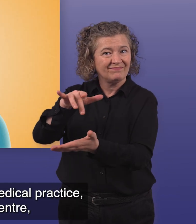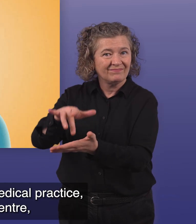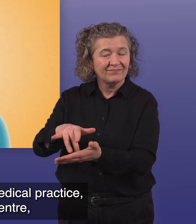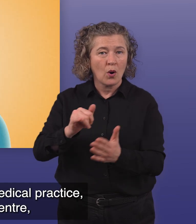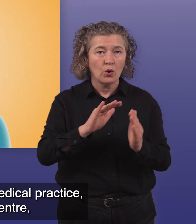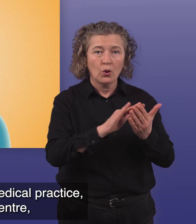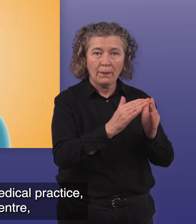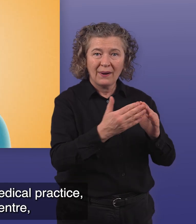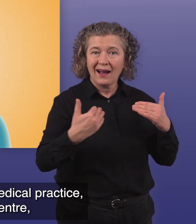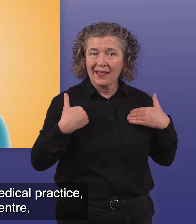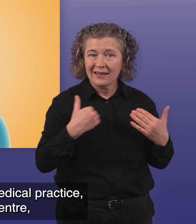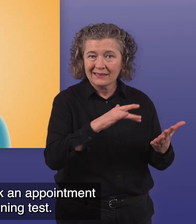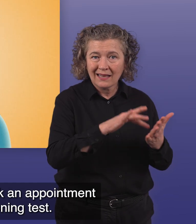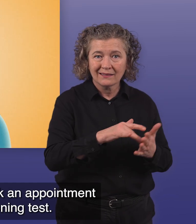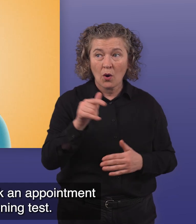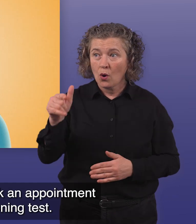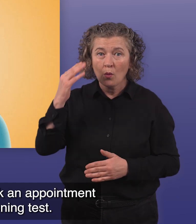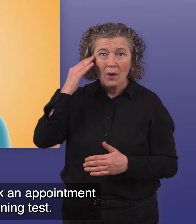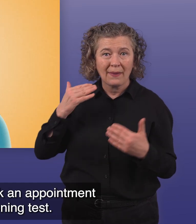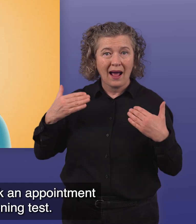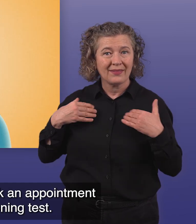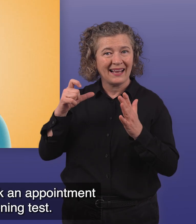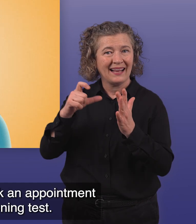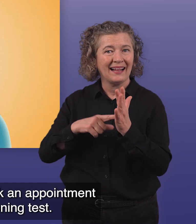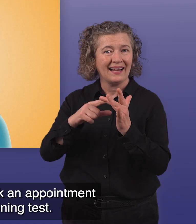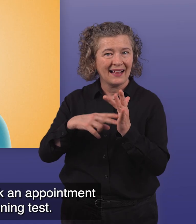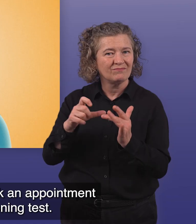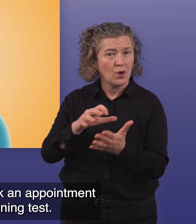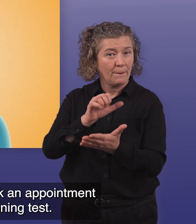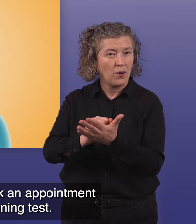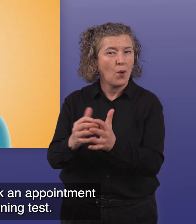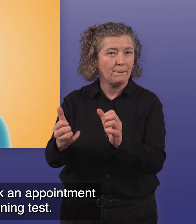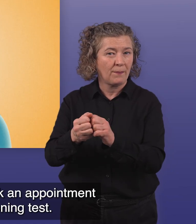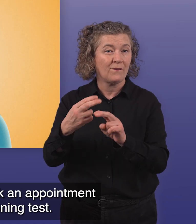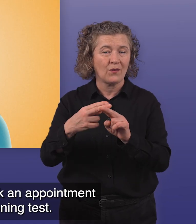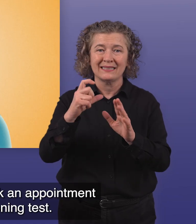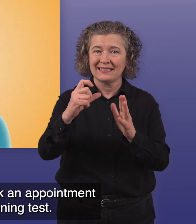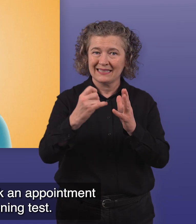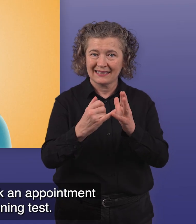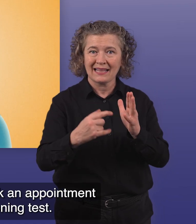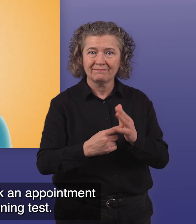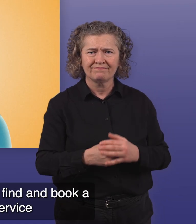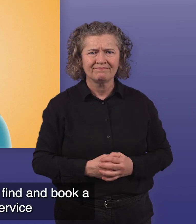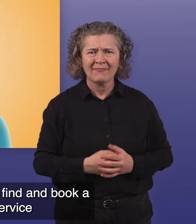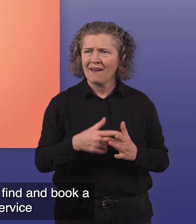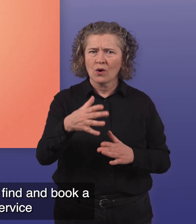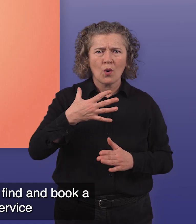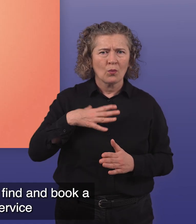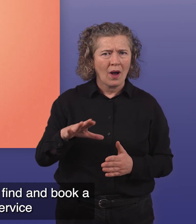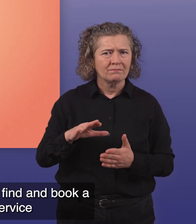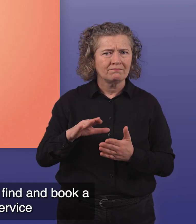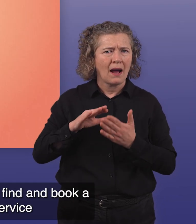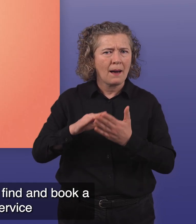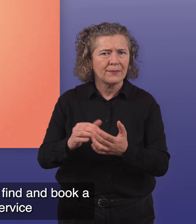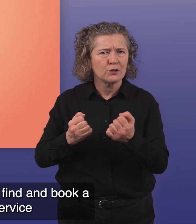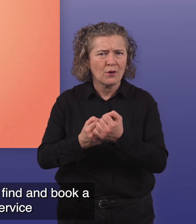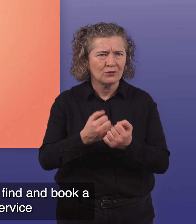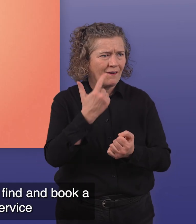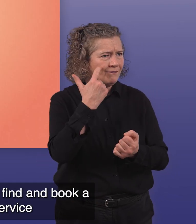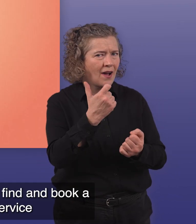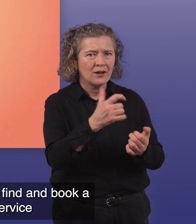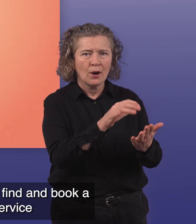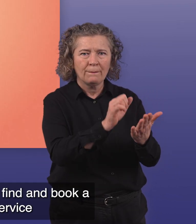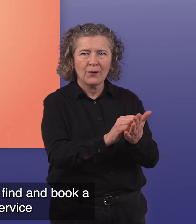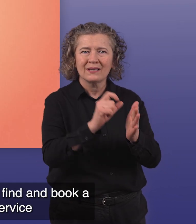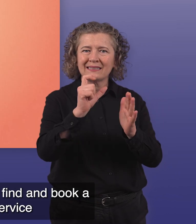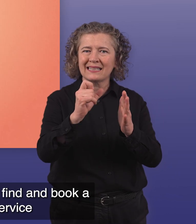practice, community health centre or women's health clinic to book an appointment to have a cervical screening test. If you would like assistance to